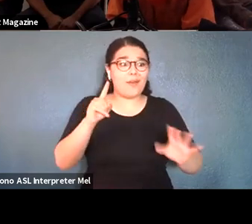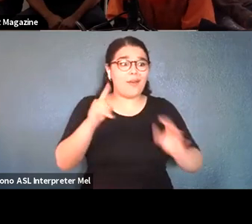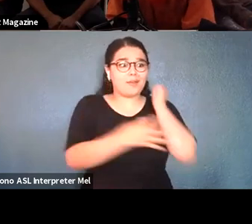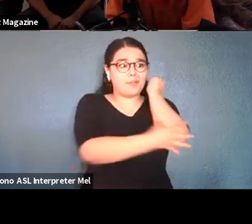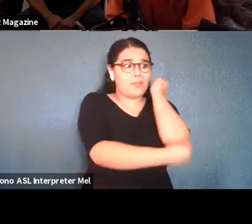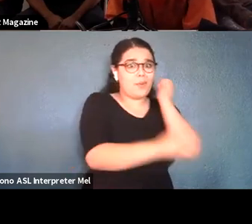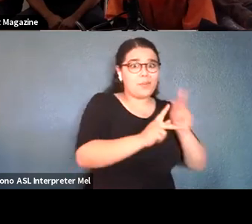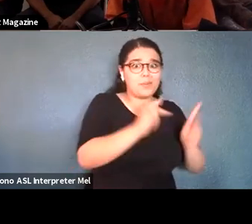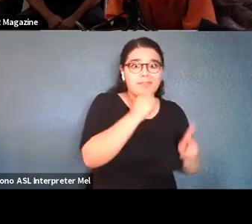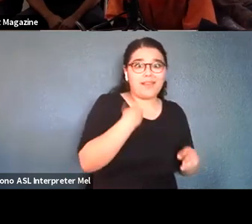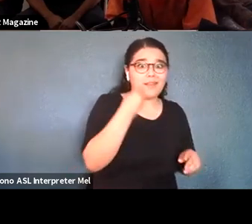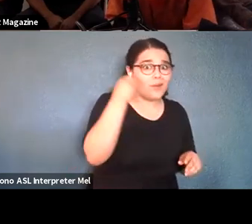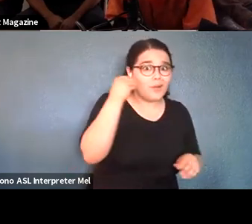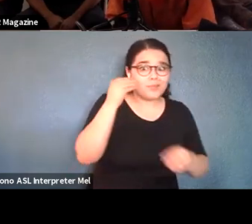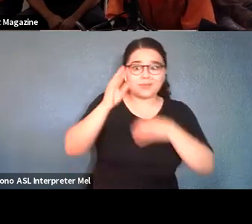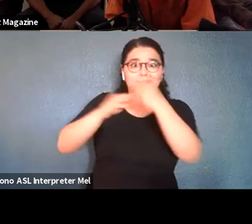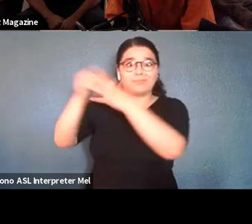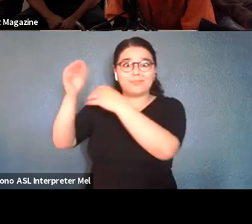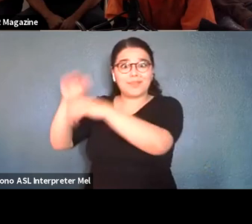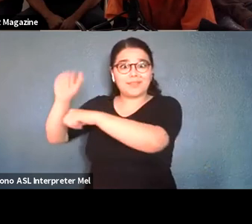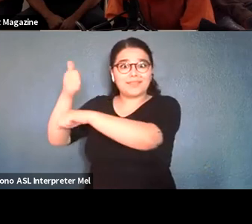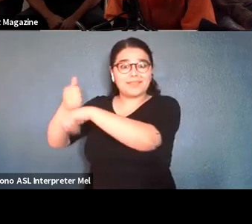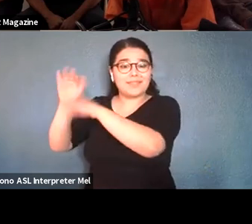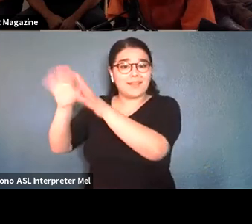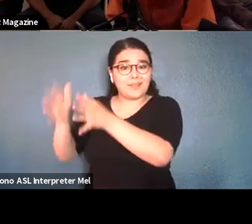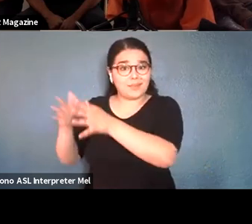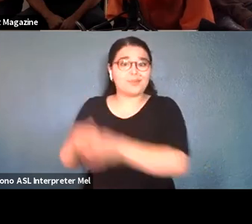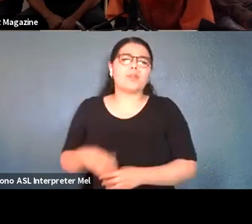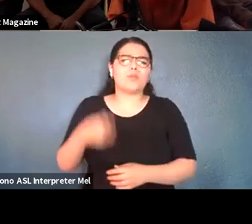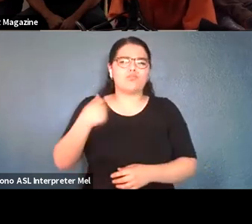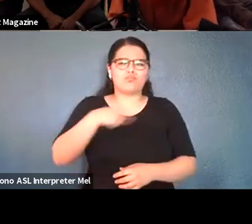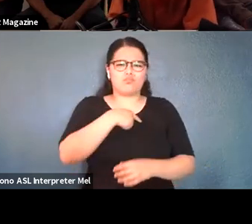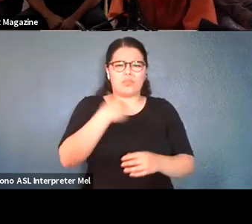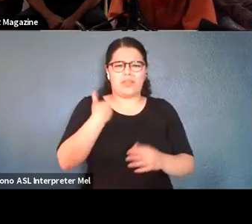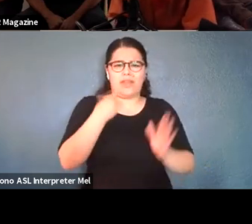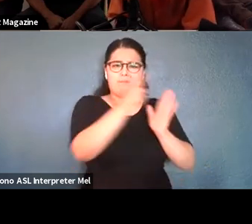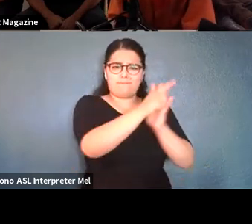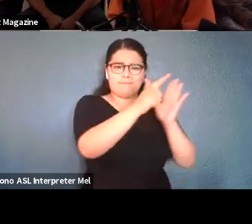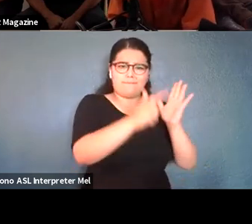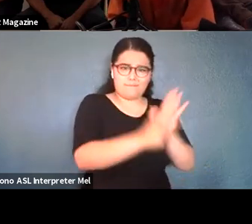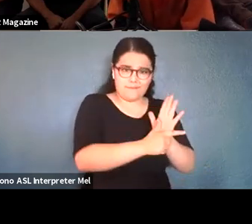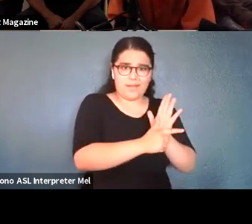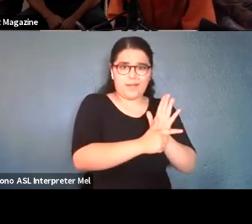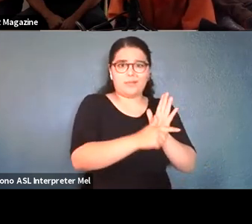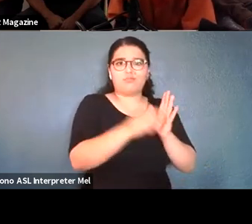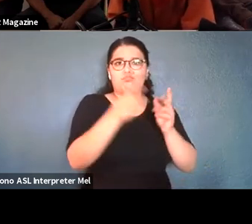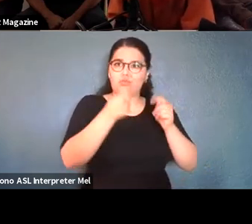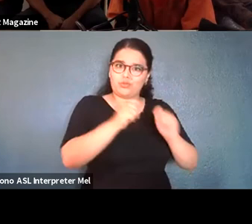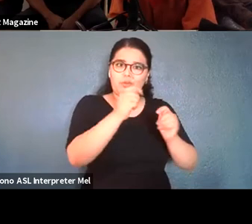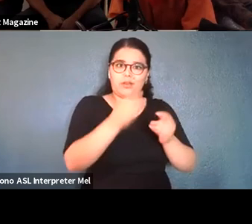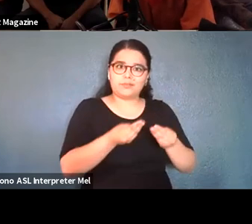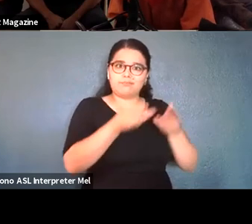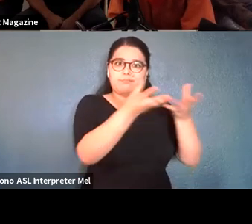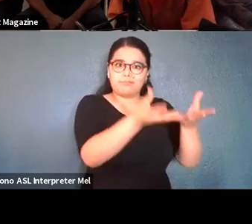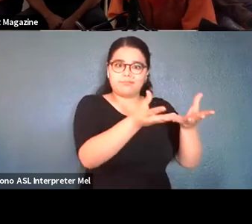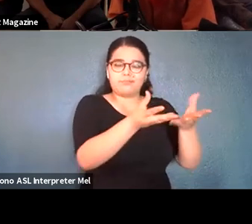So we've actually created a land liberation legislation, not legislation, and we're trying to right now